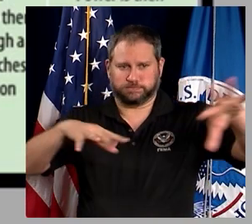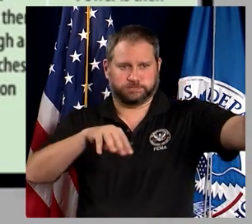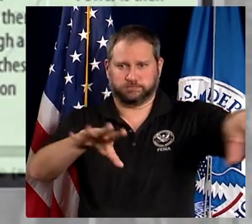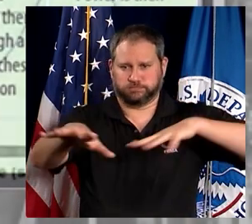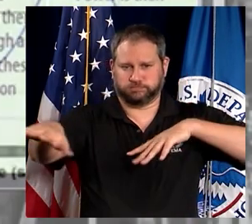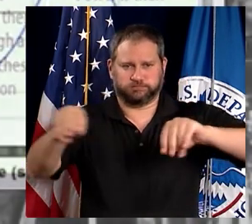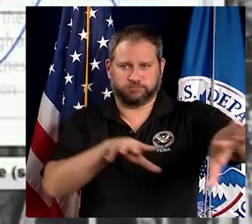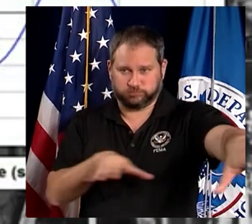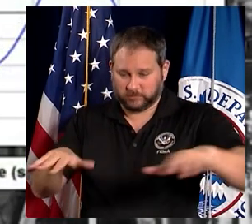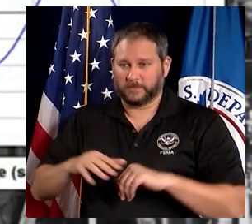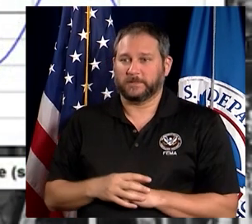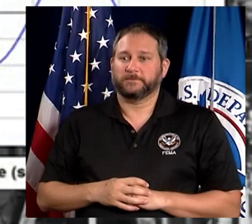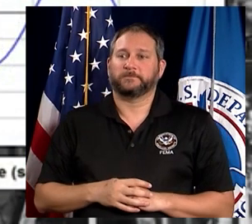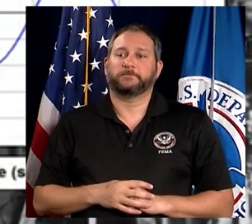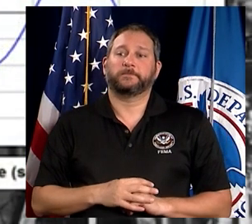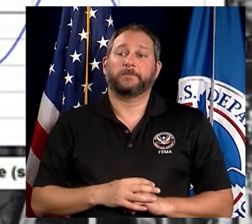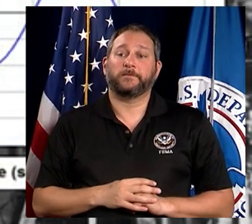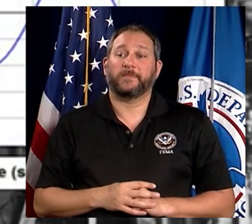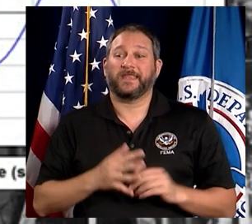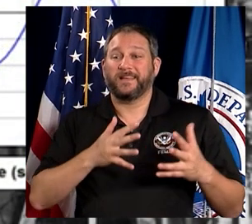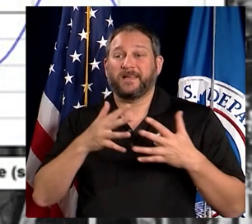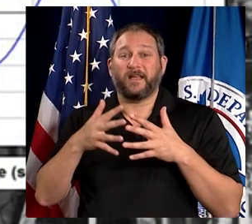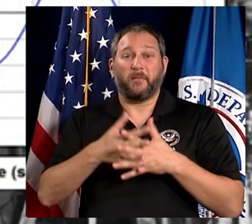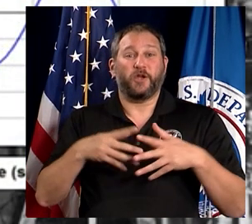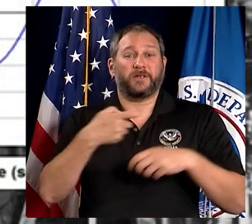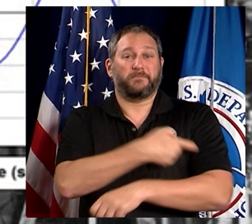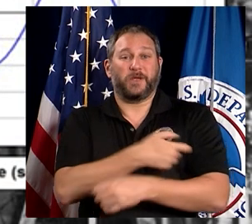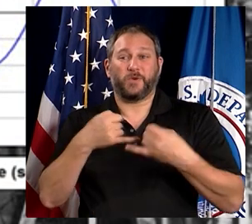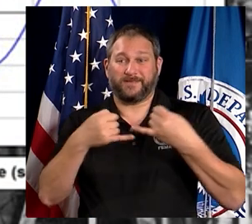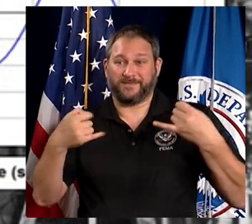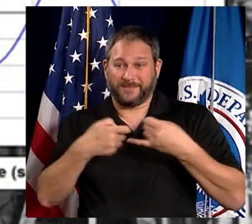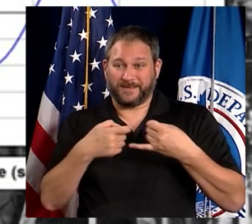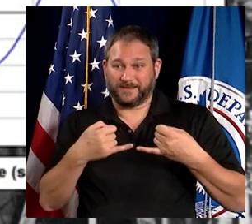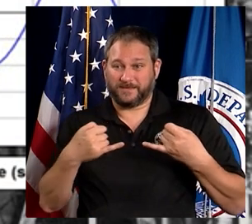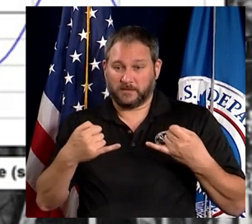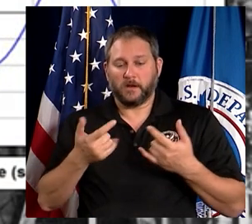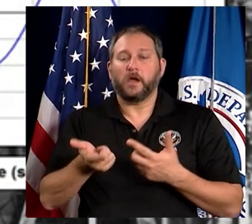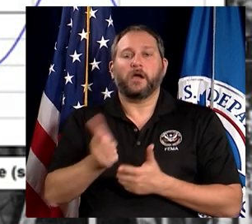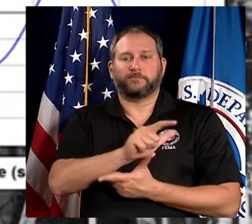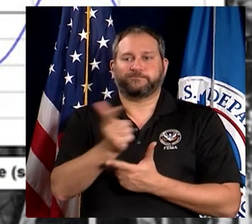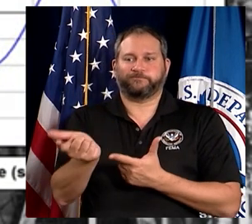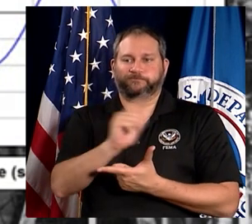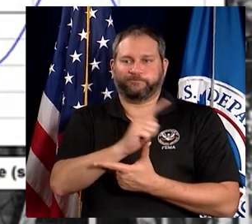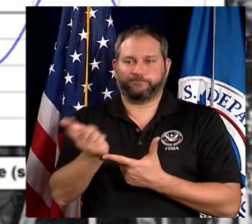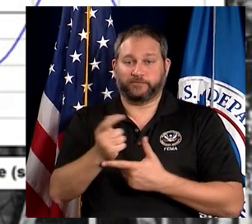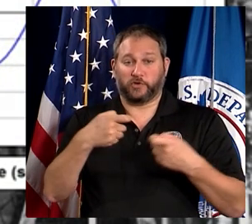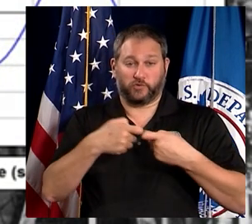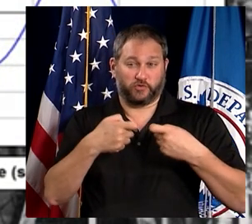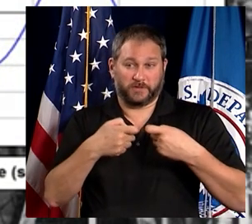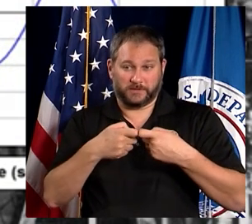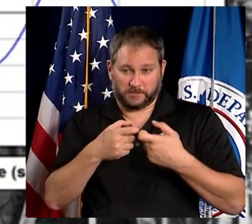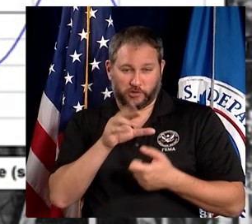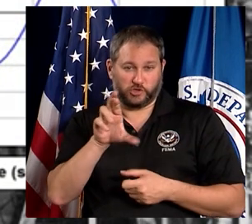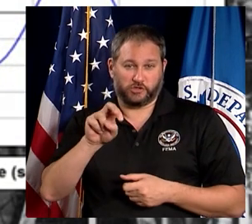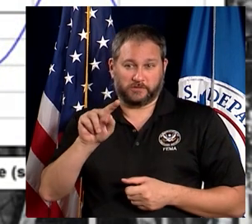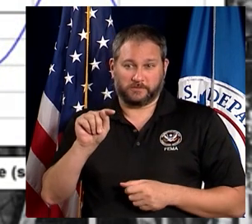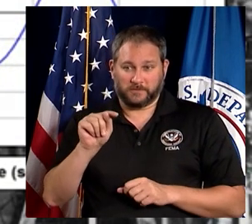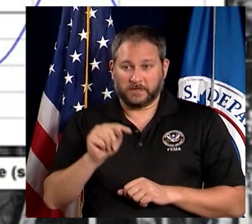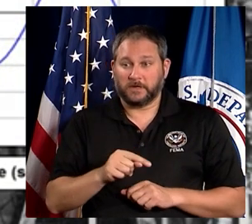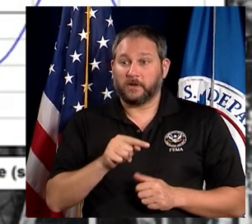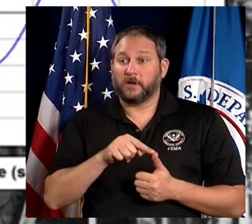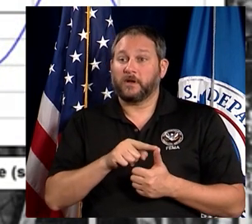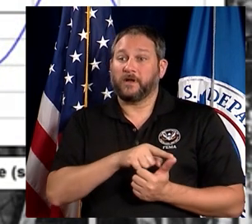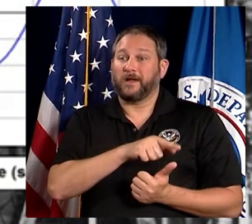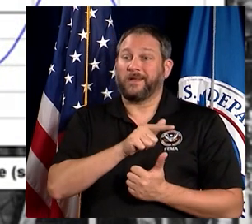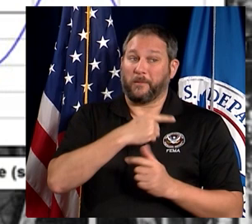American power lines conduct alternating current, meaning that the current switches direction as it travels,